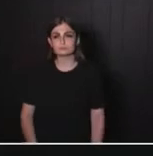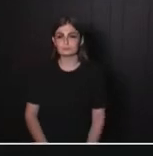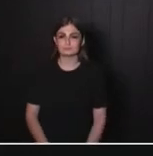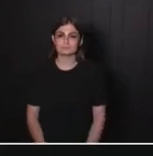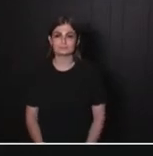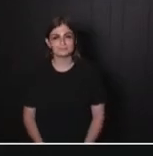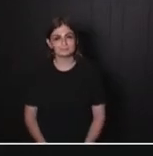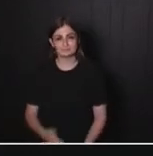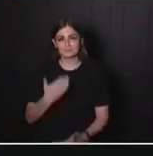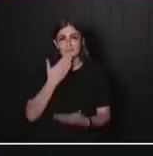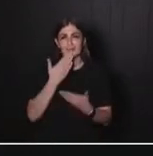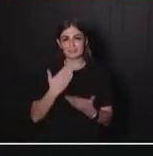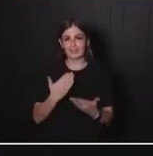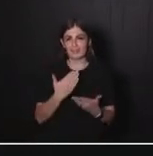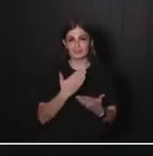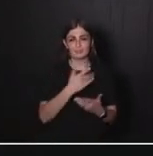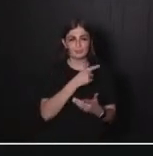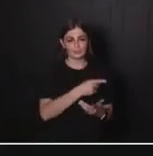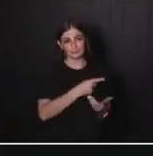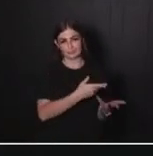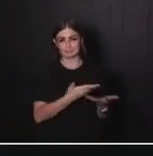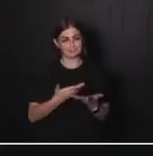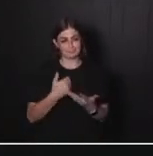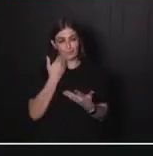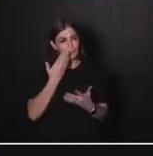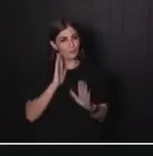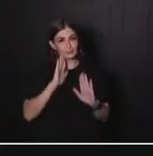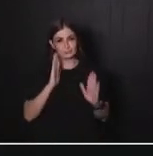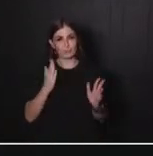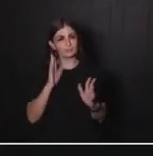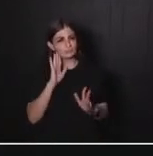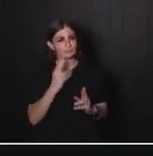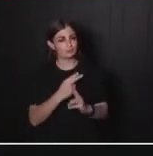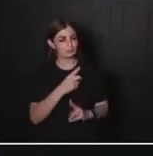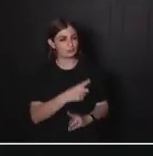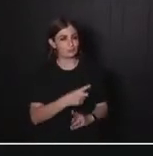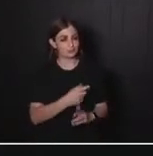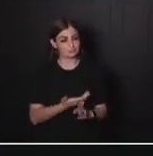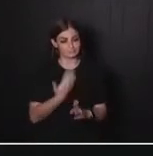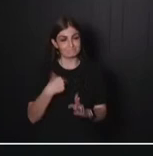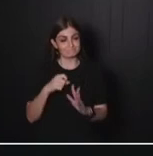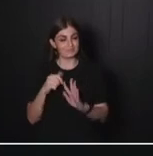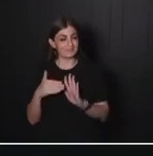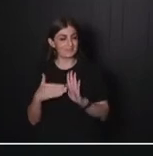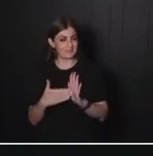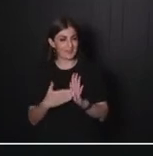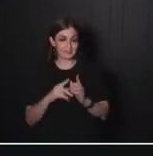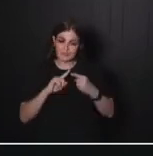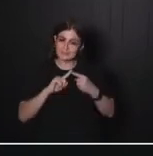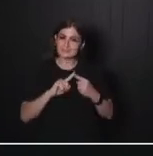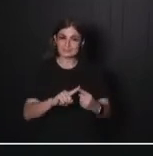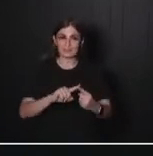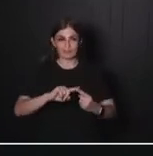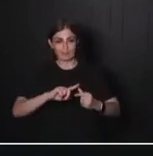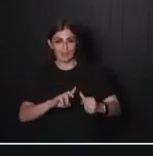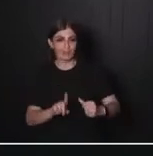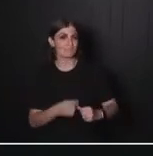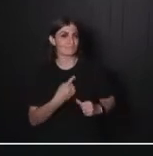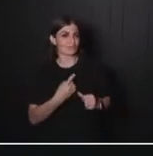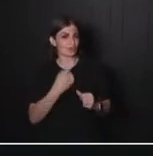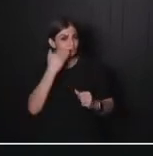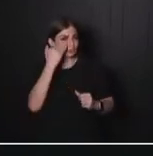Thank you, Julia Gillard. It's always wonderful to hear from you, a former Australian Prime Minister and still our first